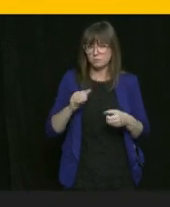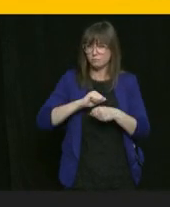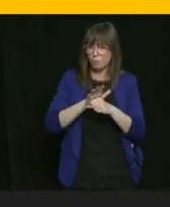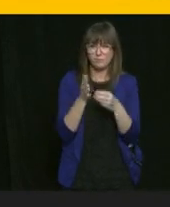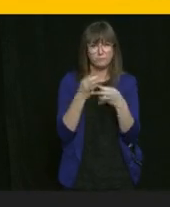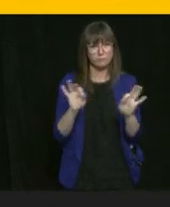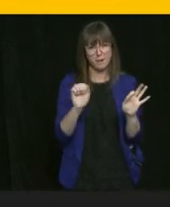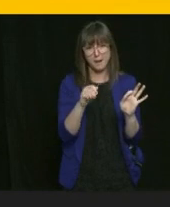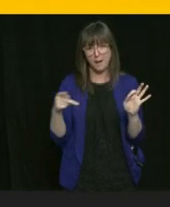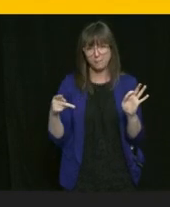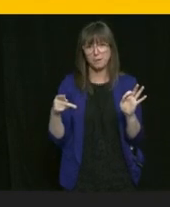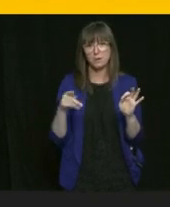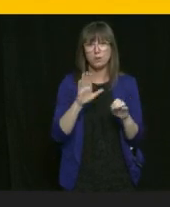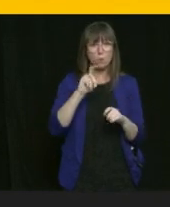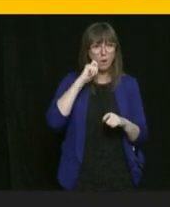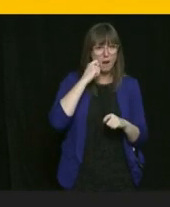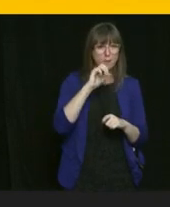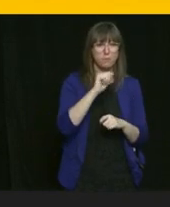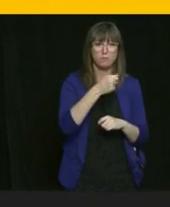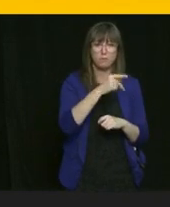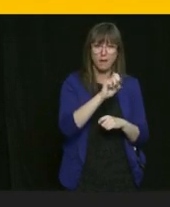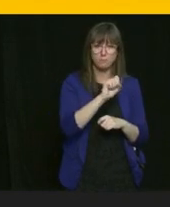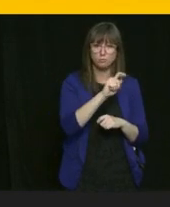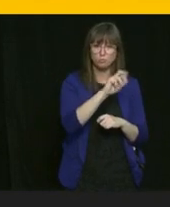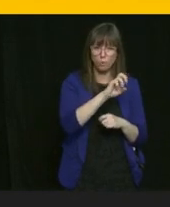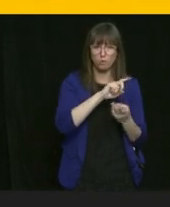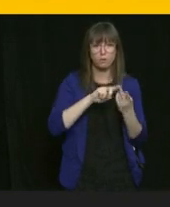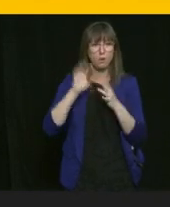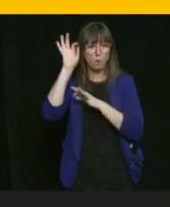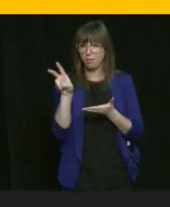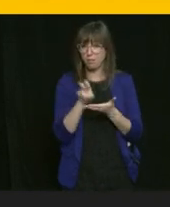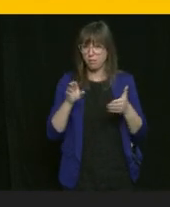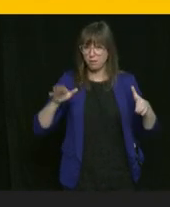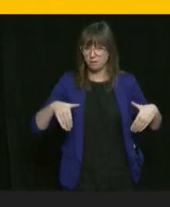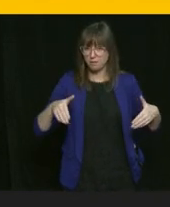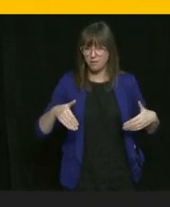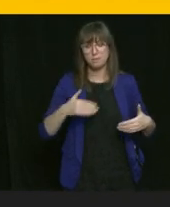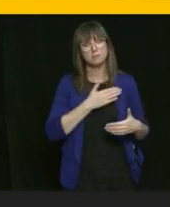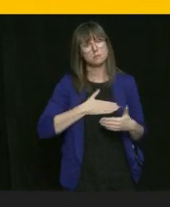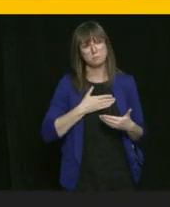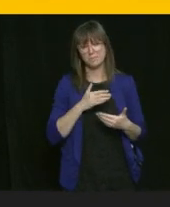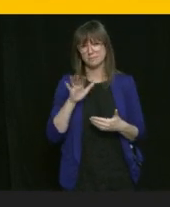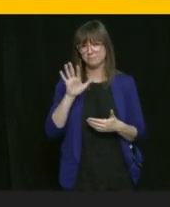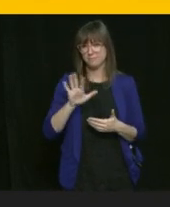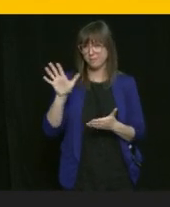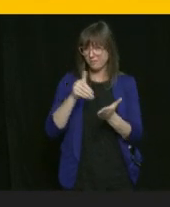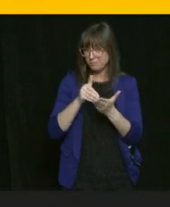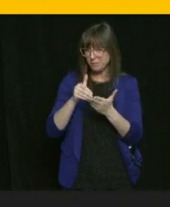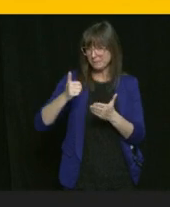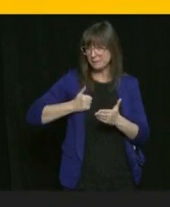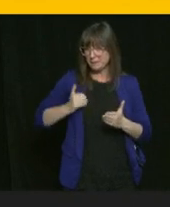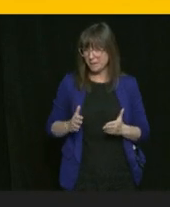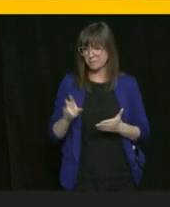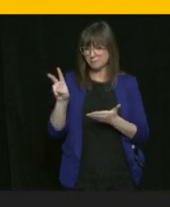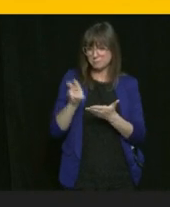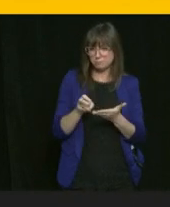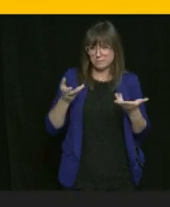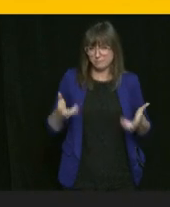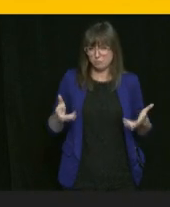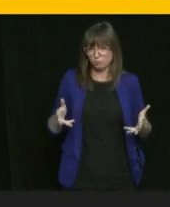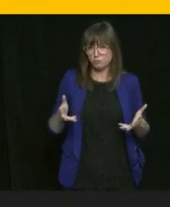app from the App Store or from Google Play. Finally, almost 5 million Canadians who've downloaded the